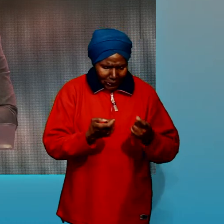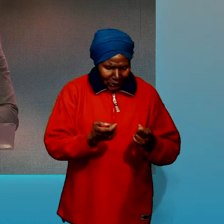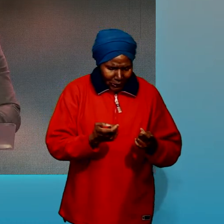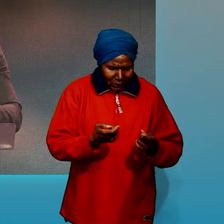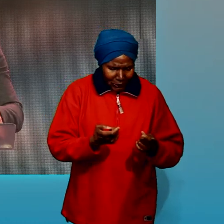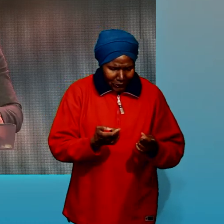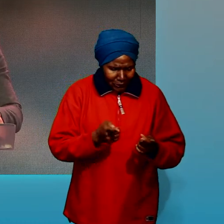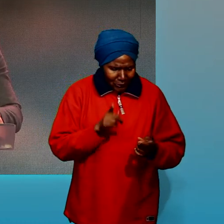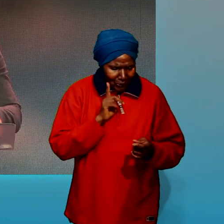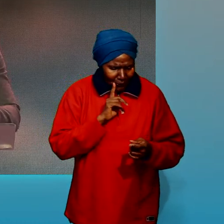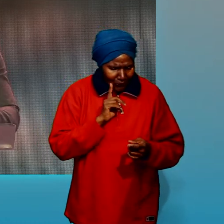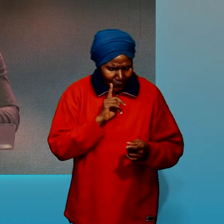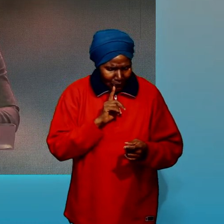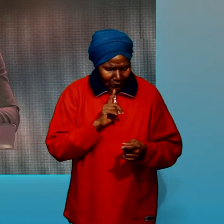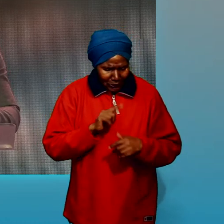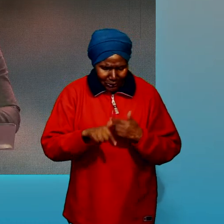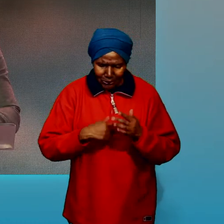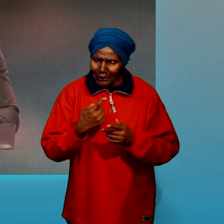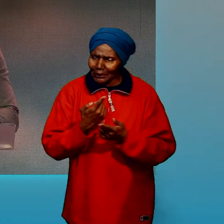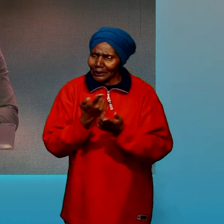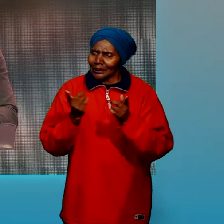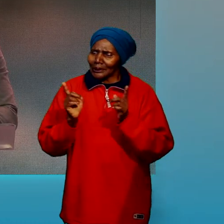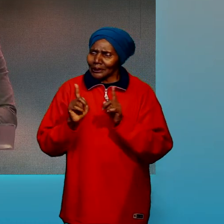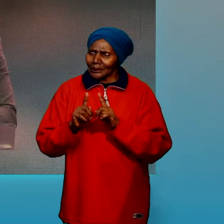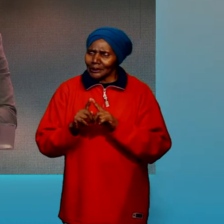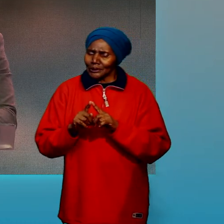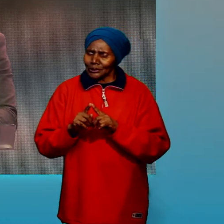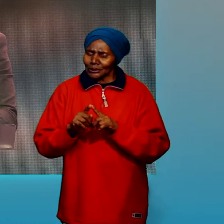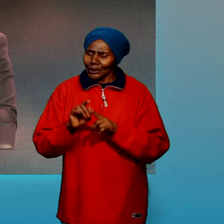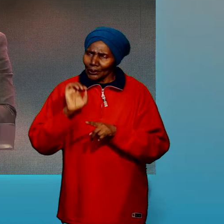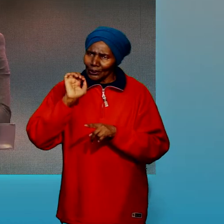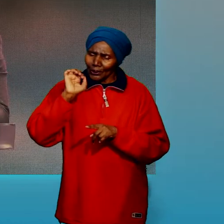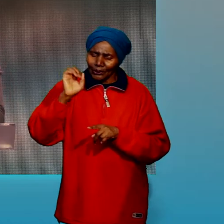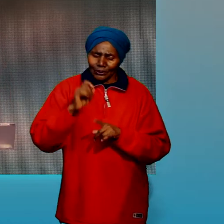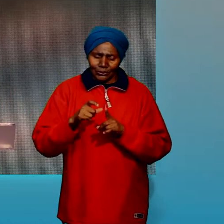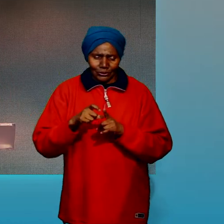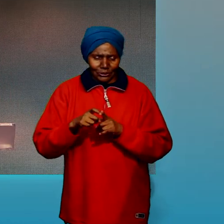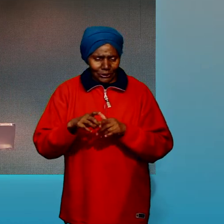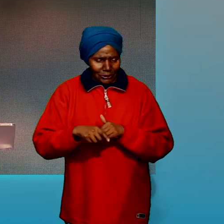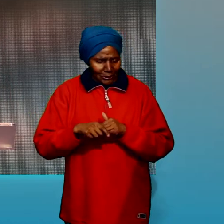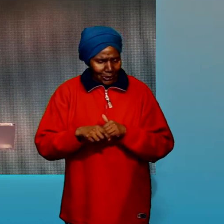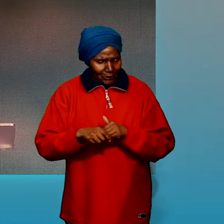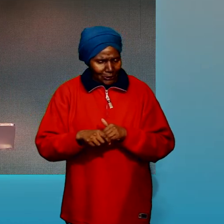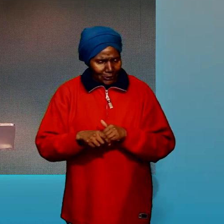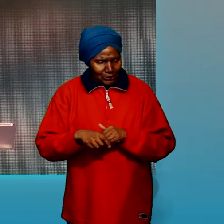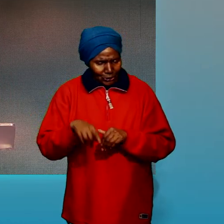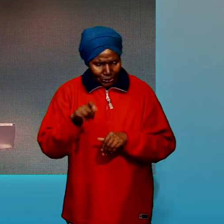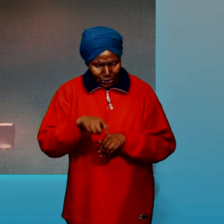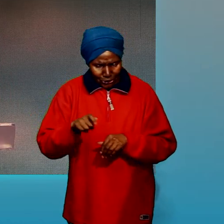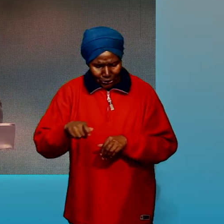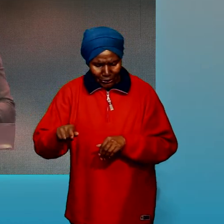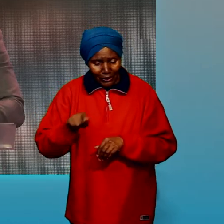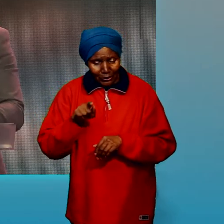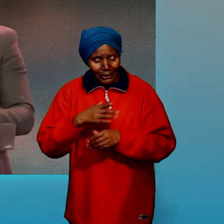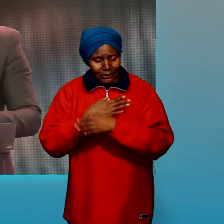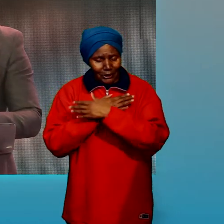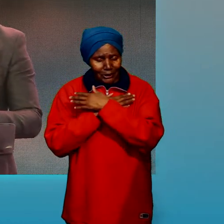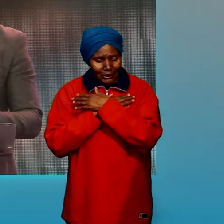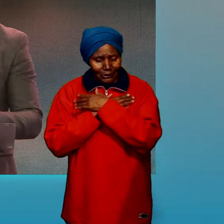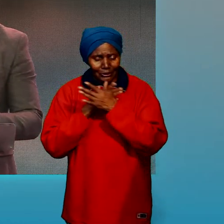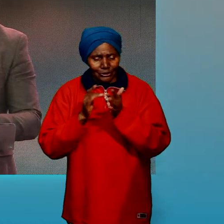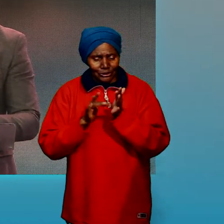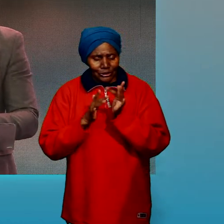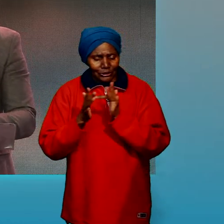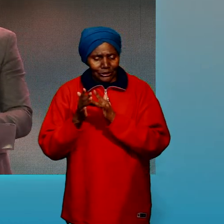is always primarily for us, his disciples. That is the love of Jesus. That is the love of the Father. We read